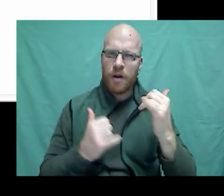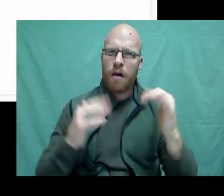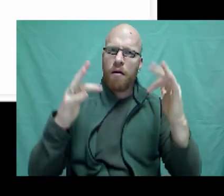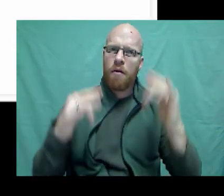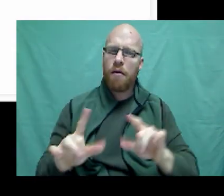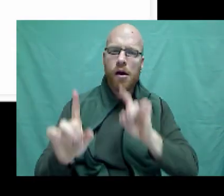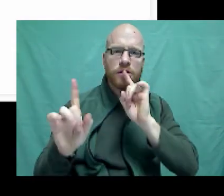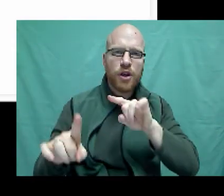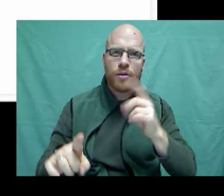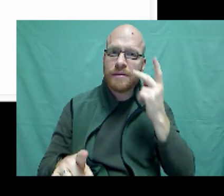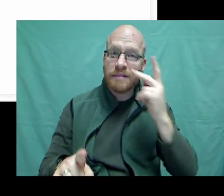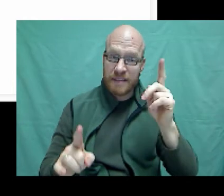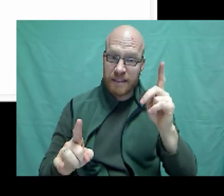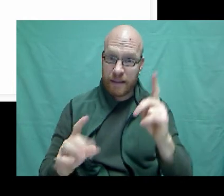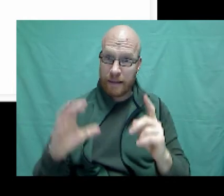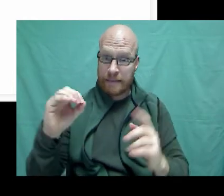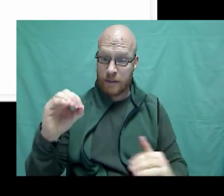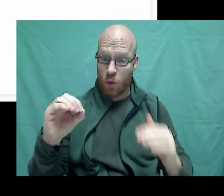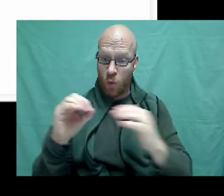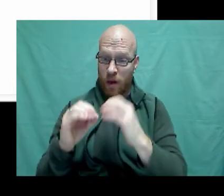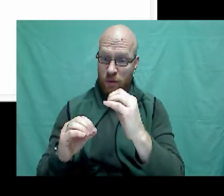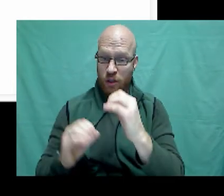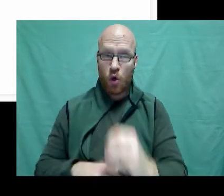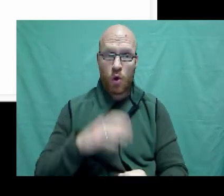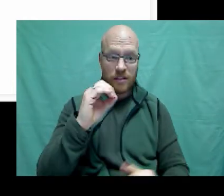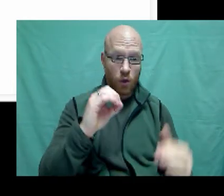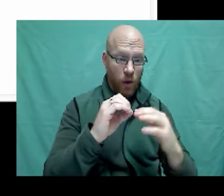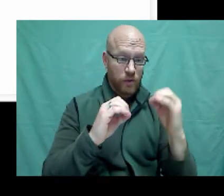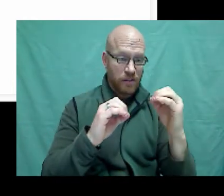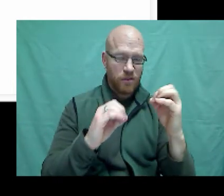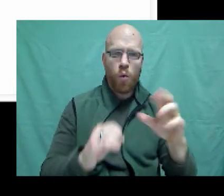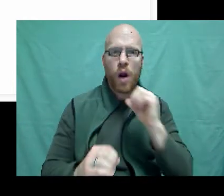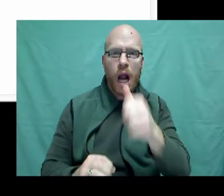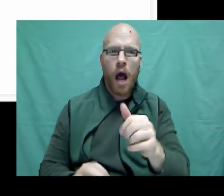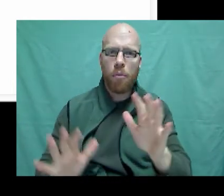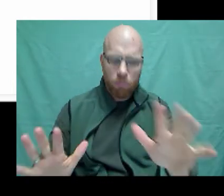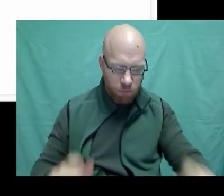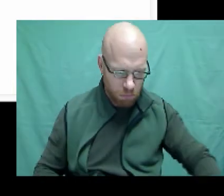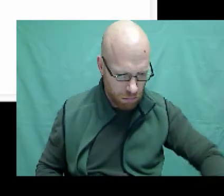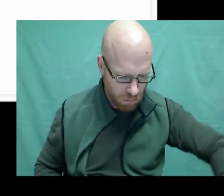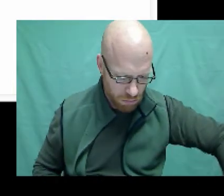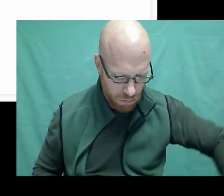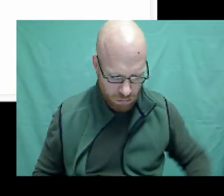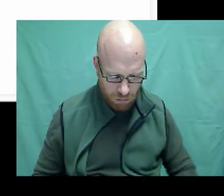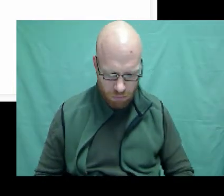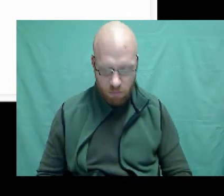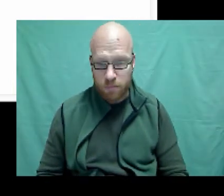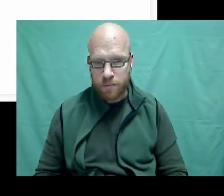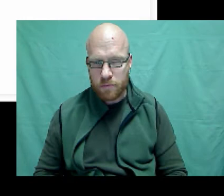I'll figure them out, and we'll see if 0 equals 0 on both sides.